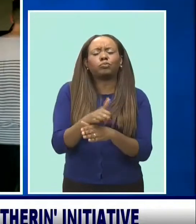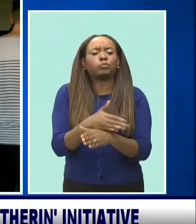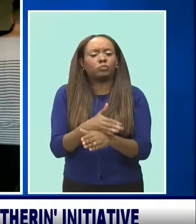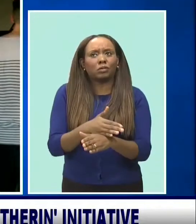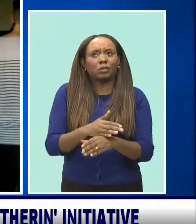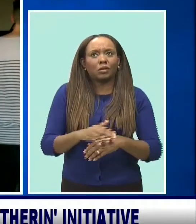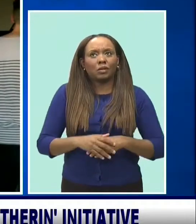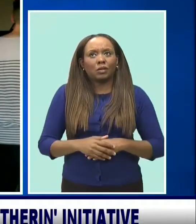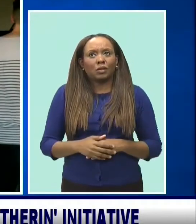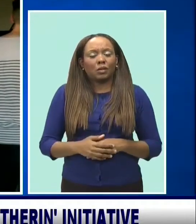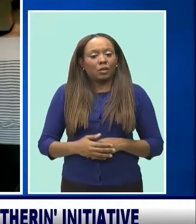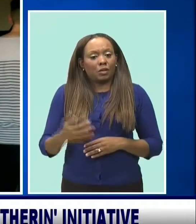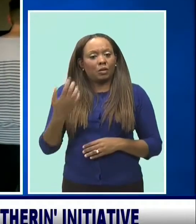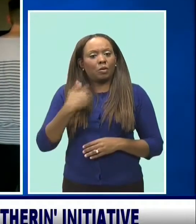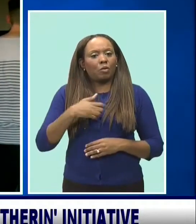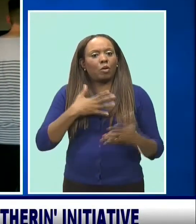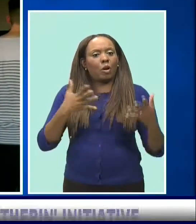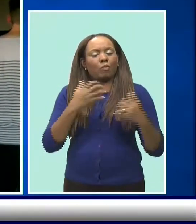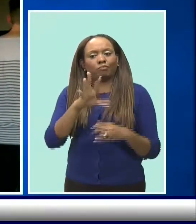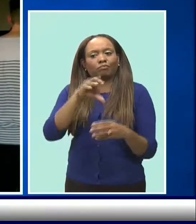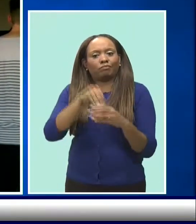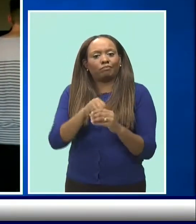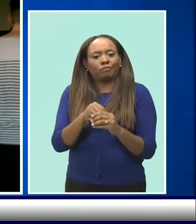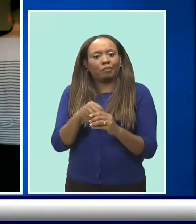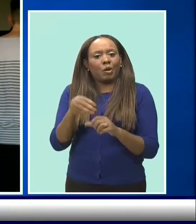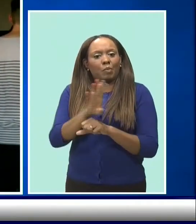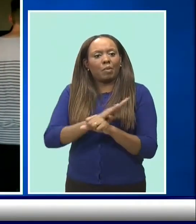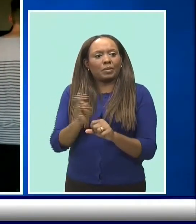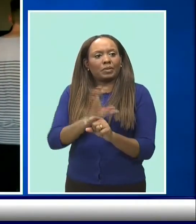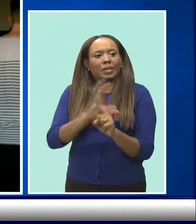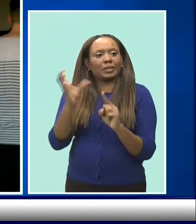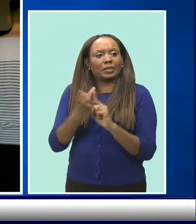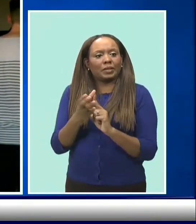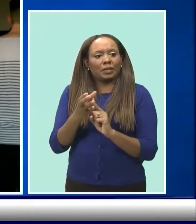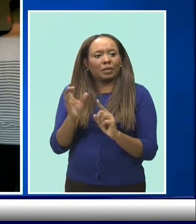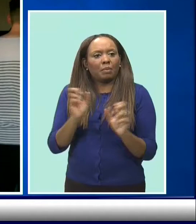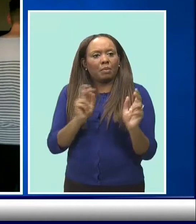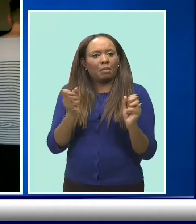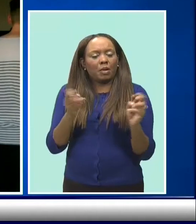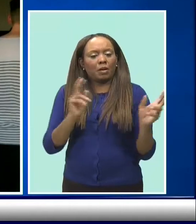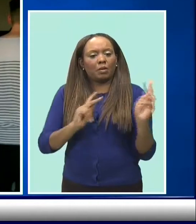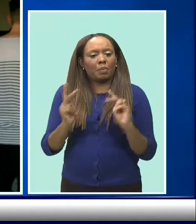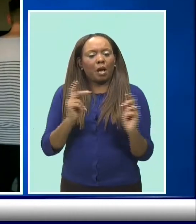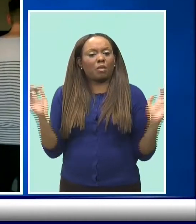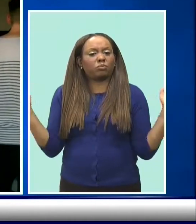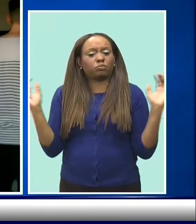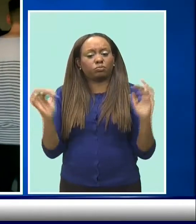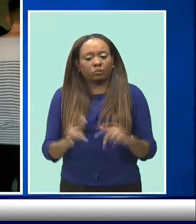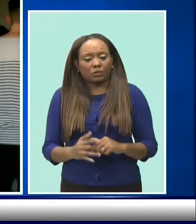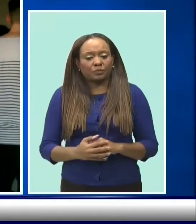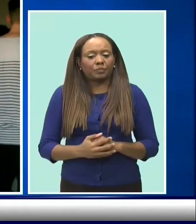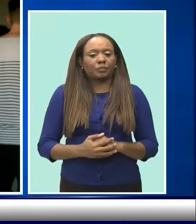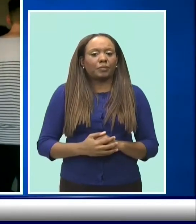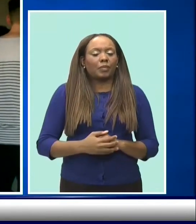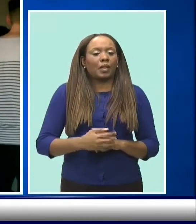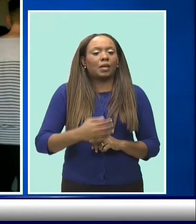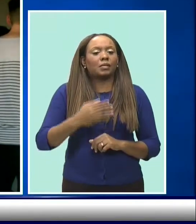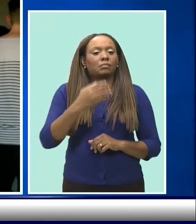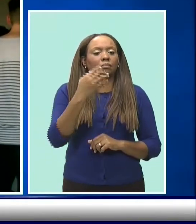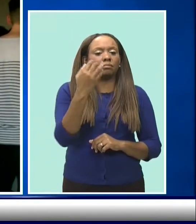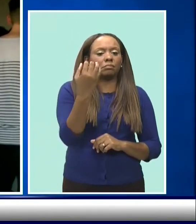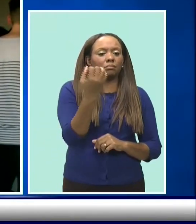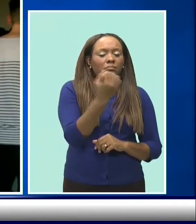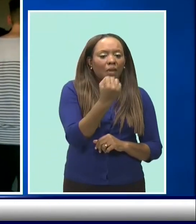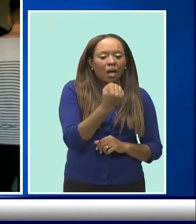try to bring all the Barbadian culture to the point at this time of year, which is tour season. So the initiative Saturdays, we do sunset steel